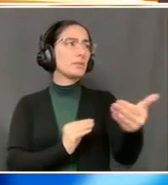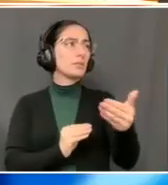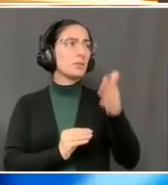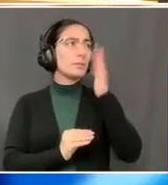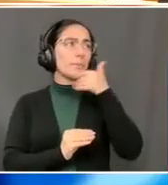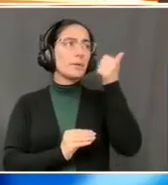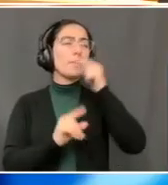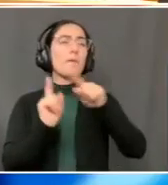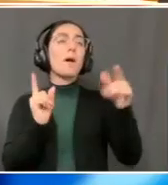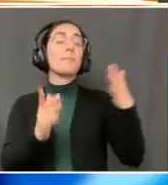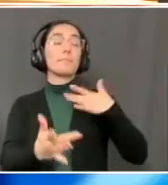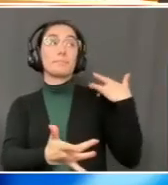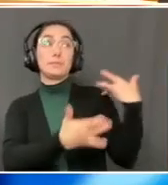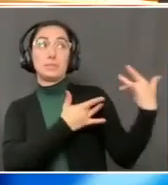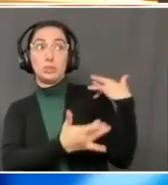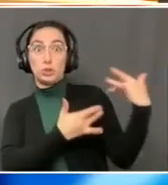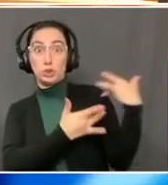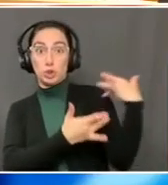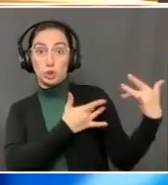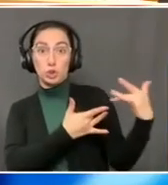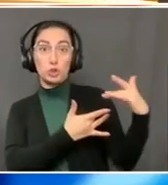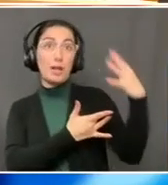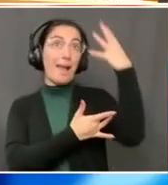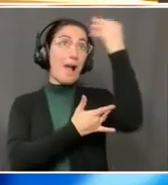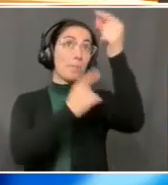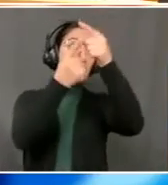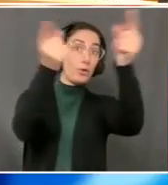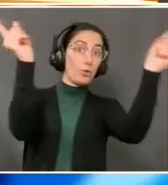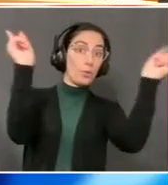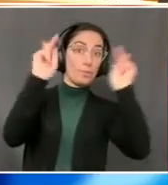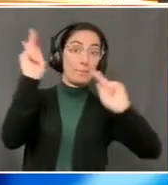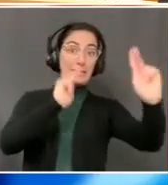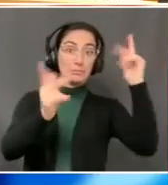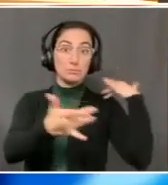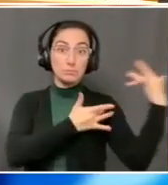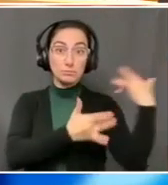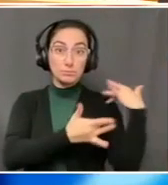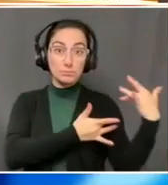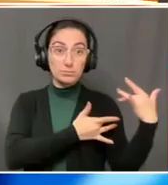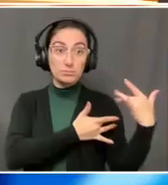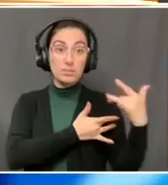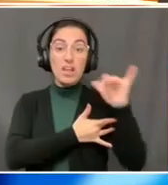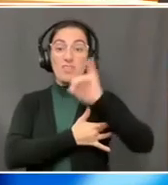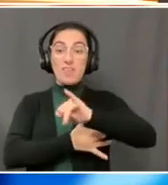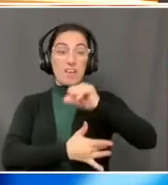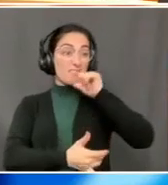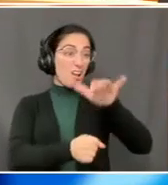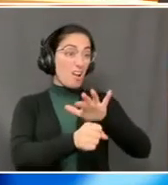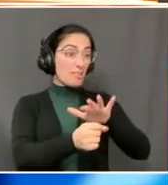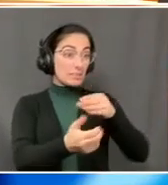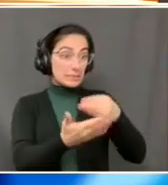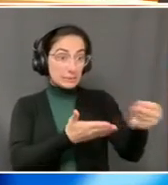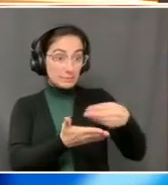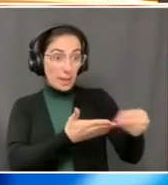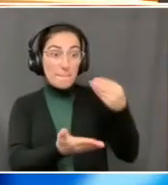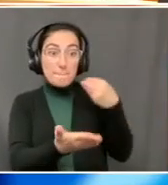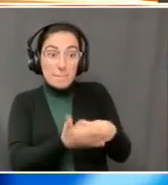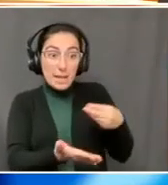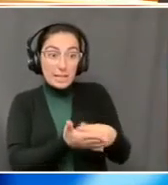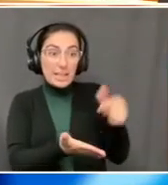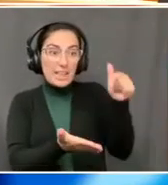concern or the claim out there is that because of that underspend, that is money that we're kind